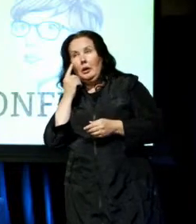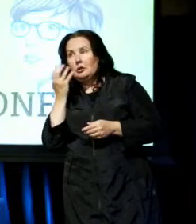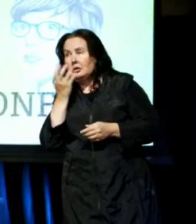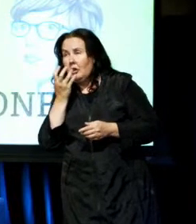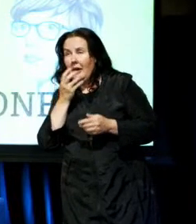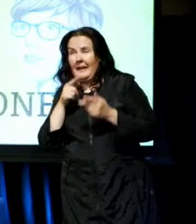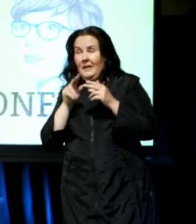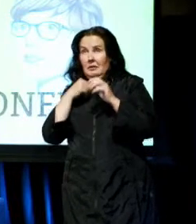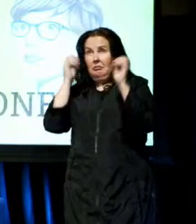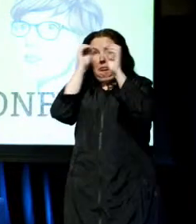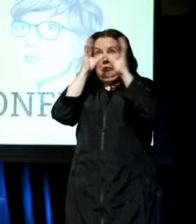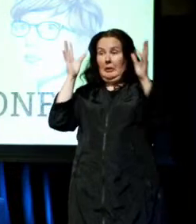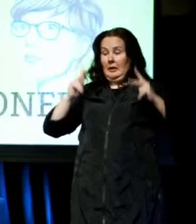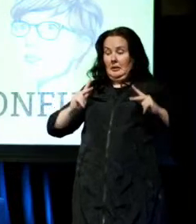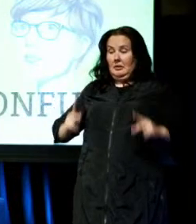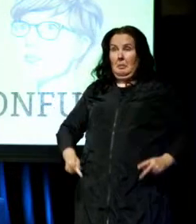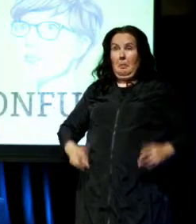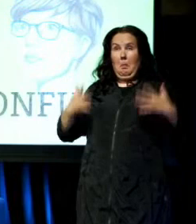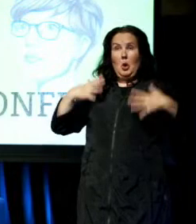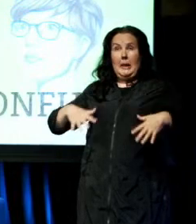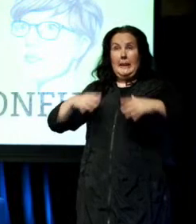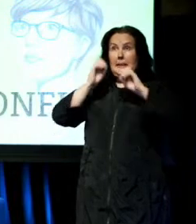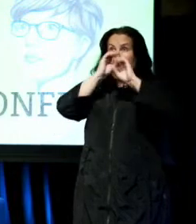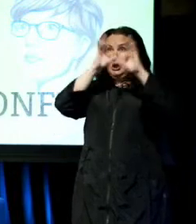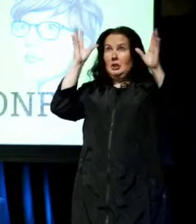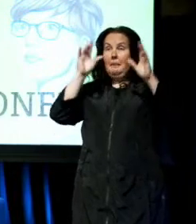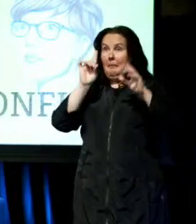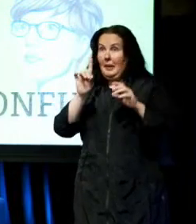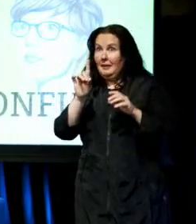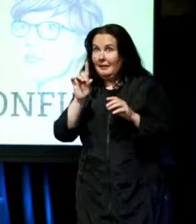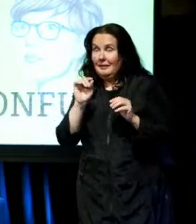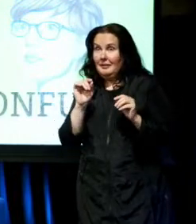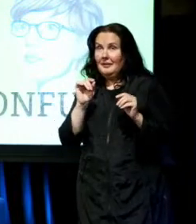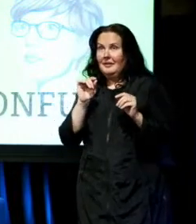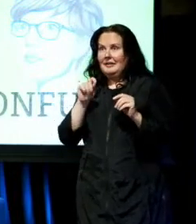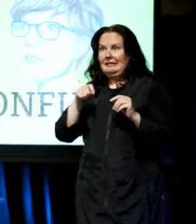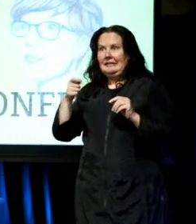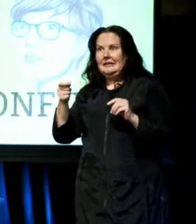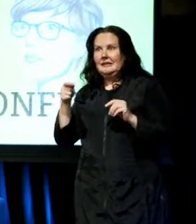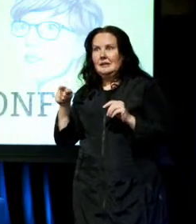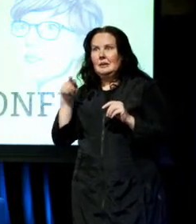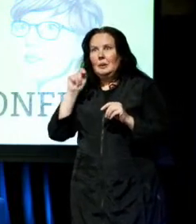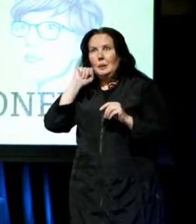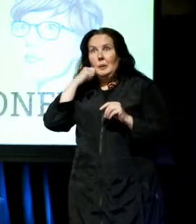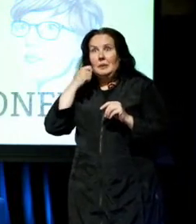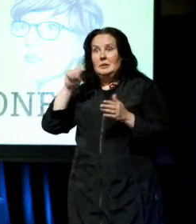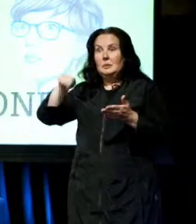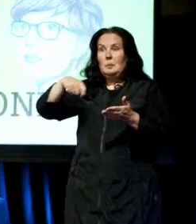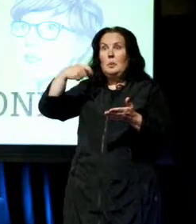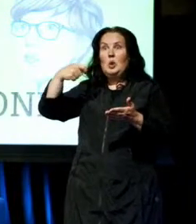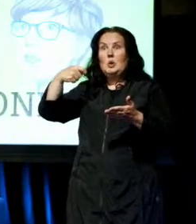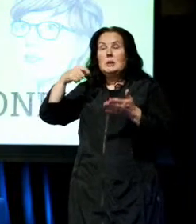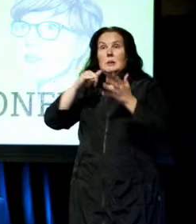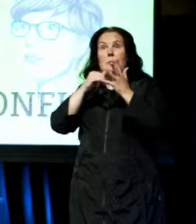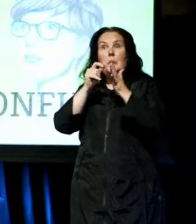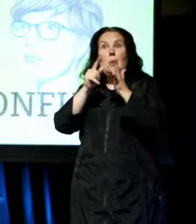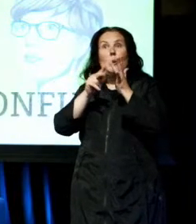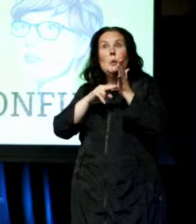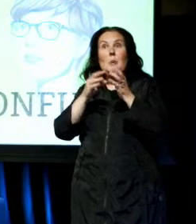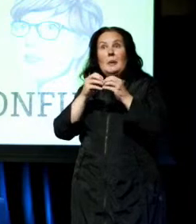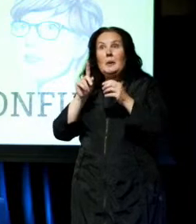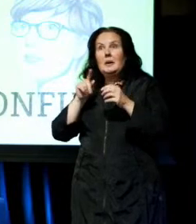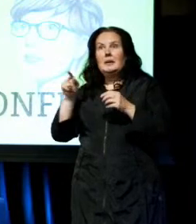kind of graphic body image stuff, but then he like, what else is he going to get a spoon with to get rid of this twitch in his eye? He gets rid of his